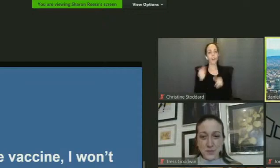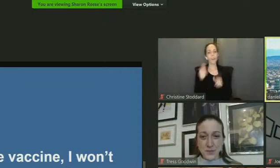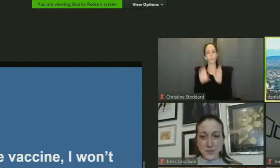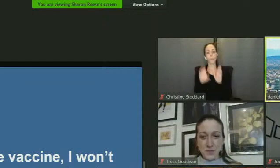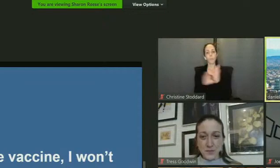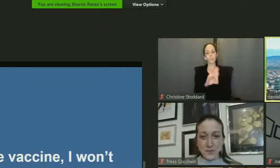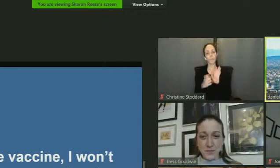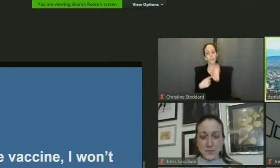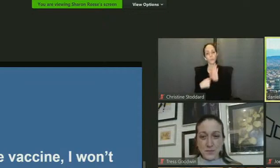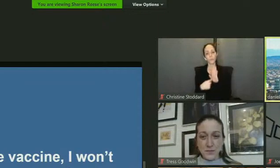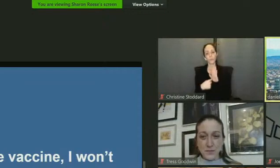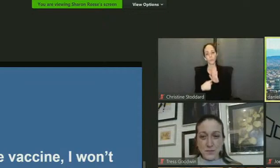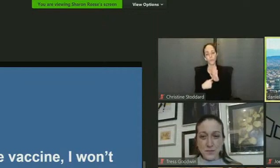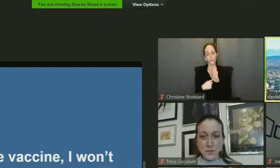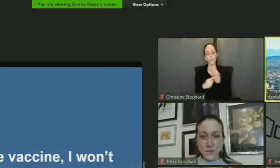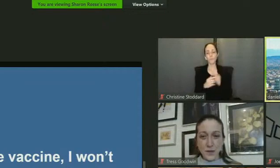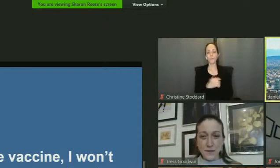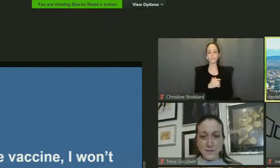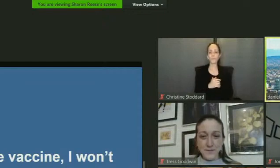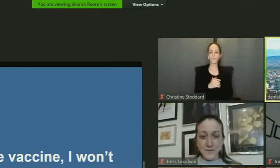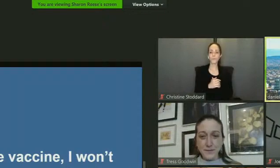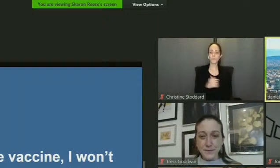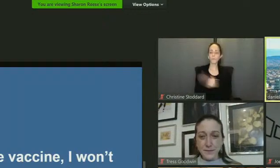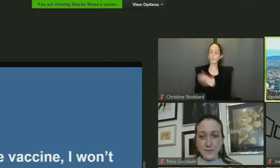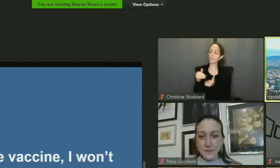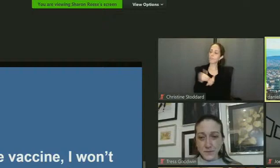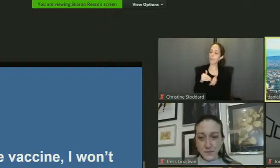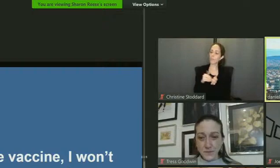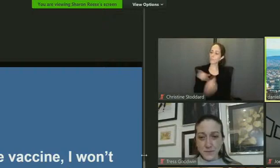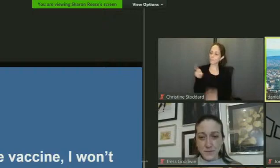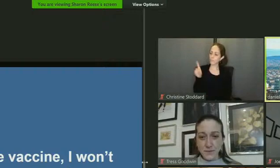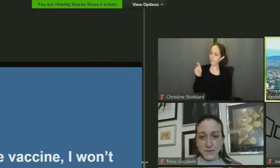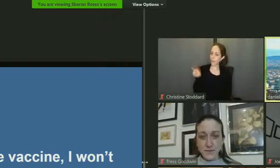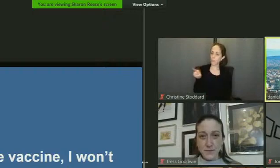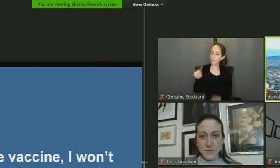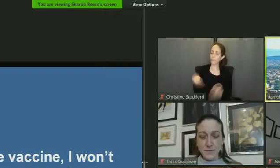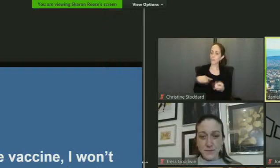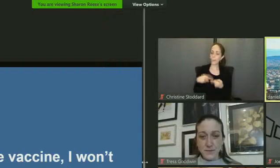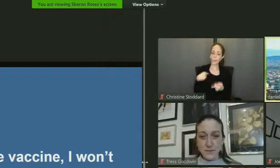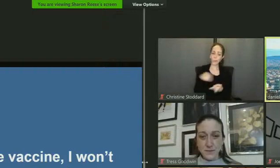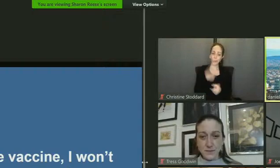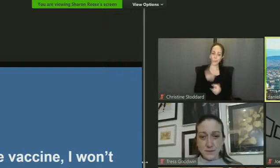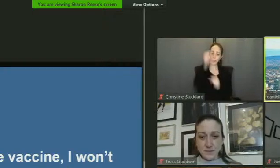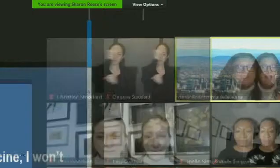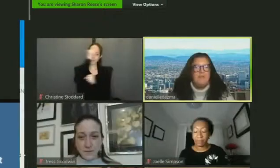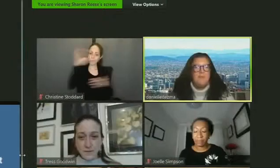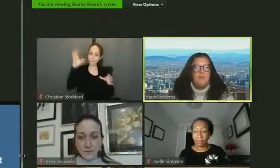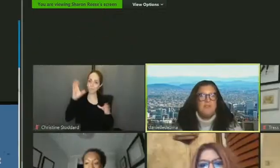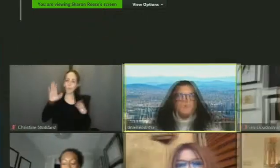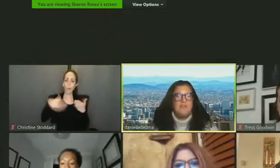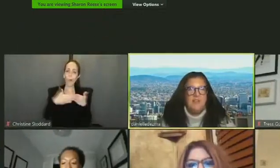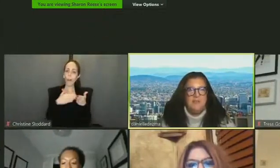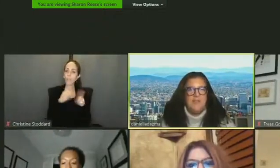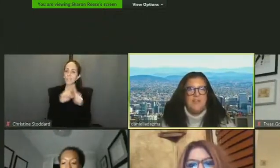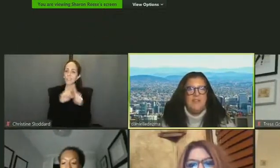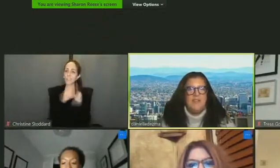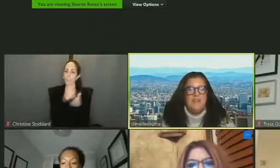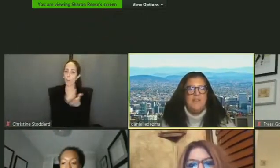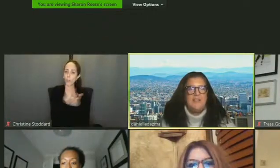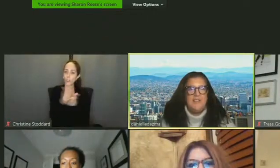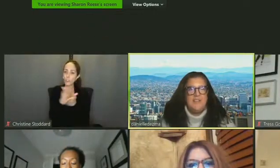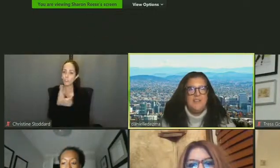I'm wondering, Dr. Simpson, when we think about all of the different slices of cheese that are important, not